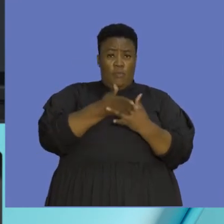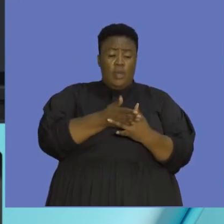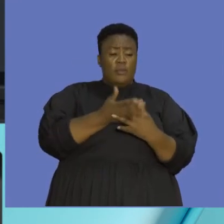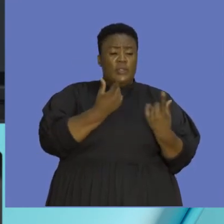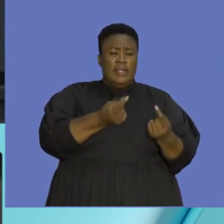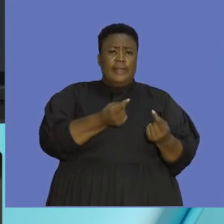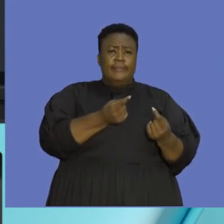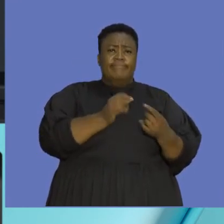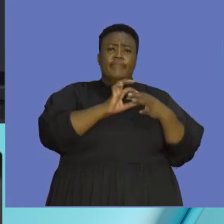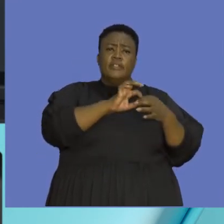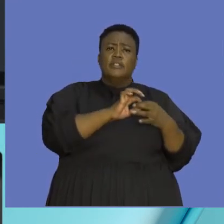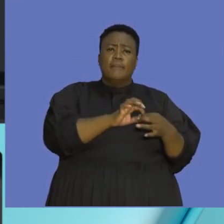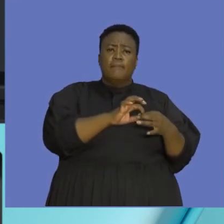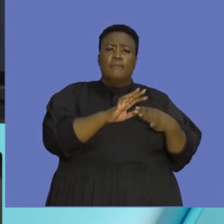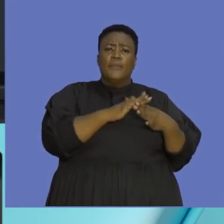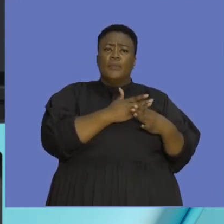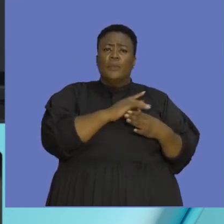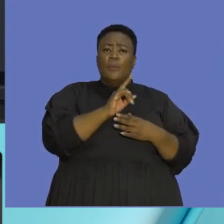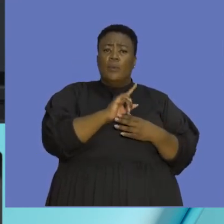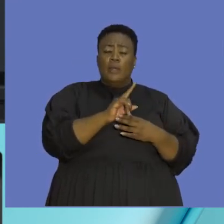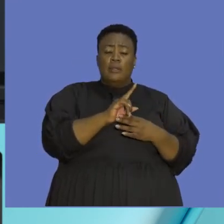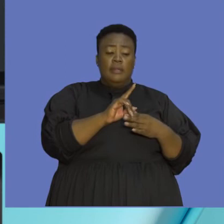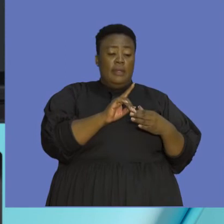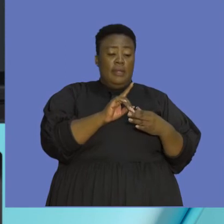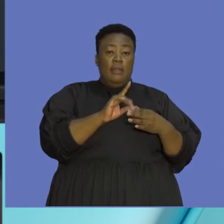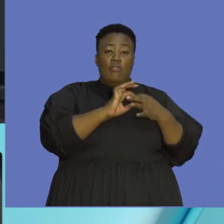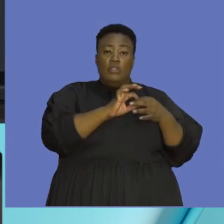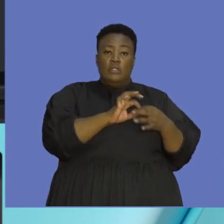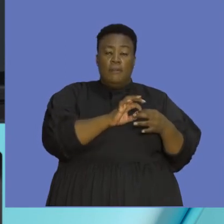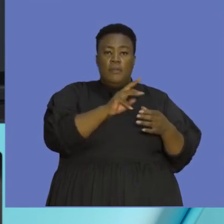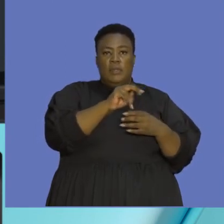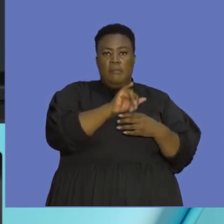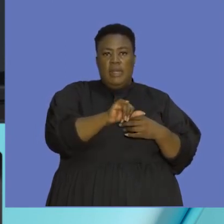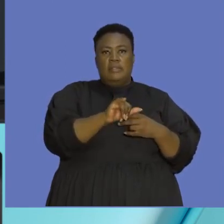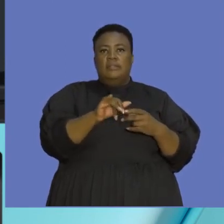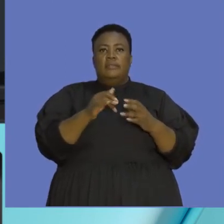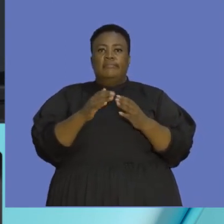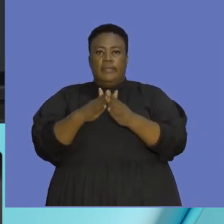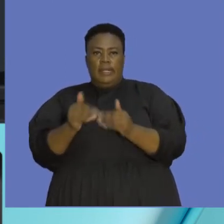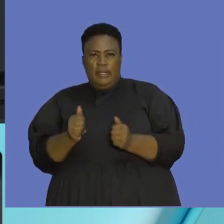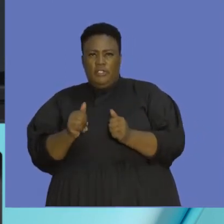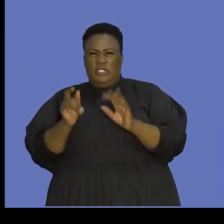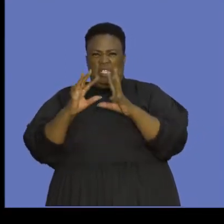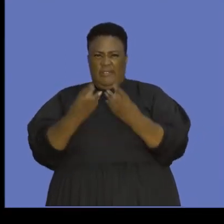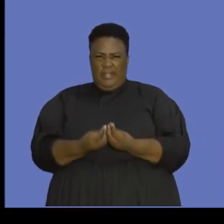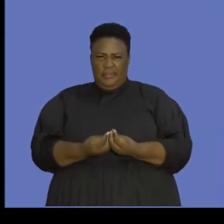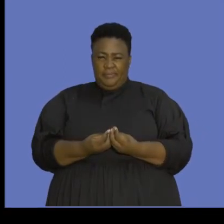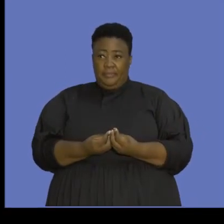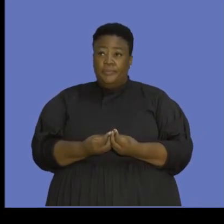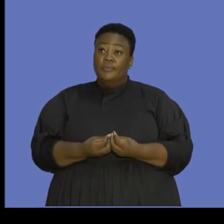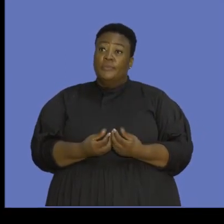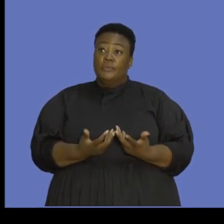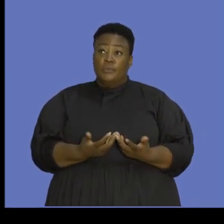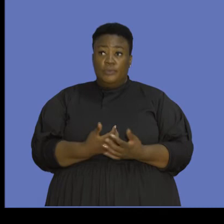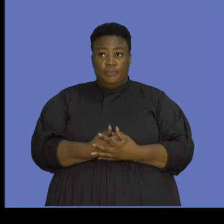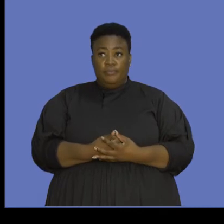between mass and acceleration and force and acceleration, but we need to put them together. So, here